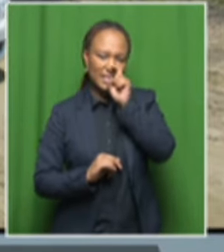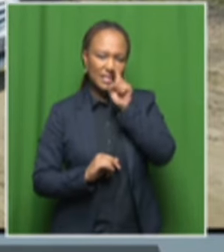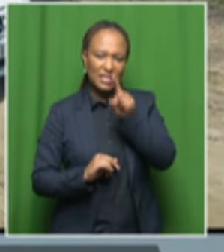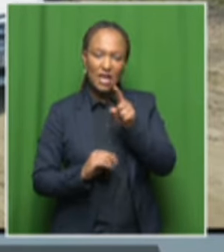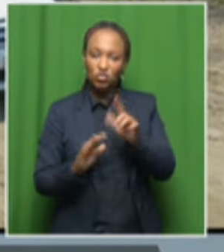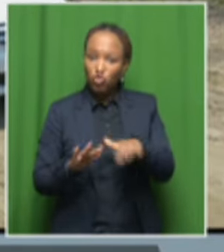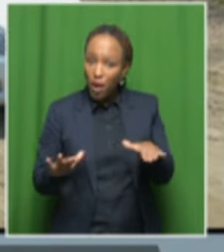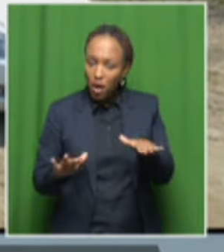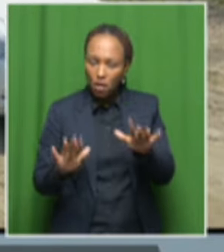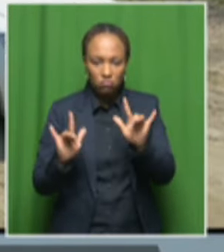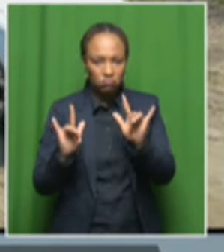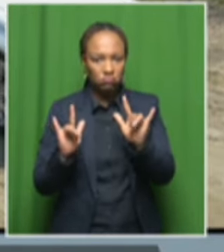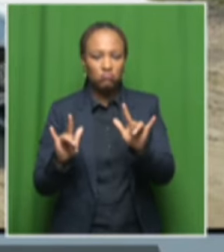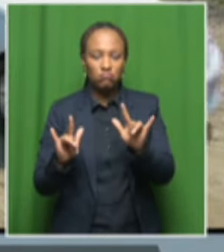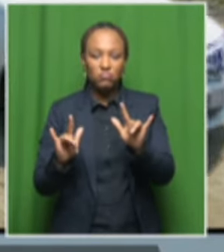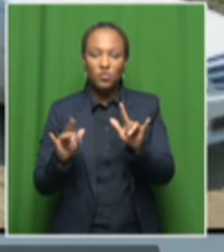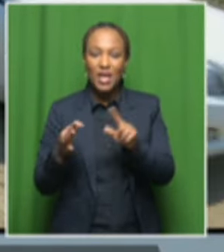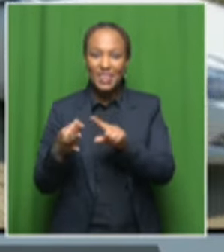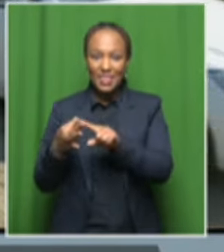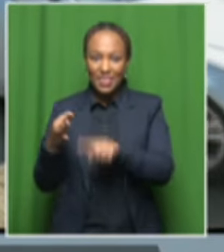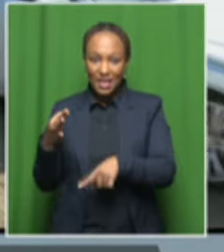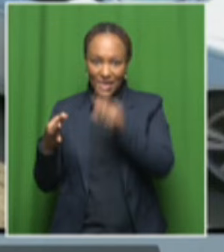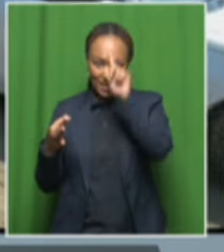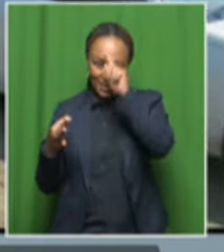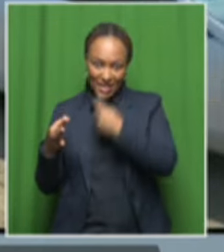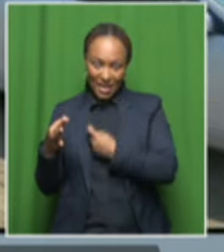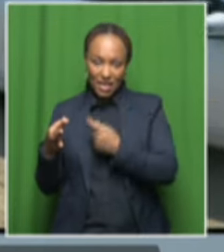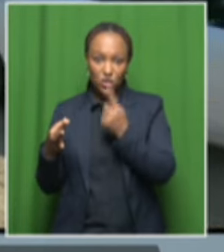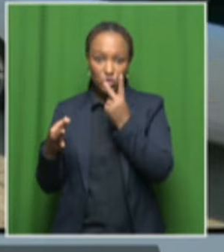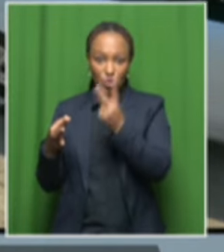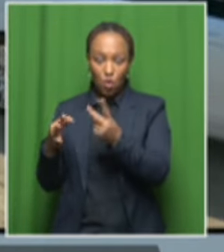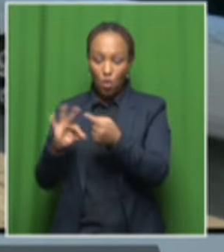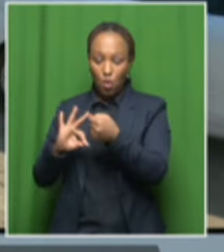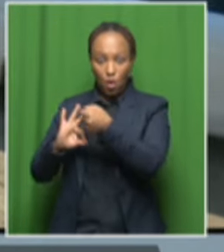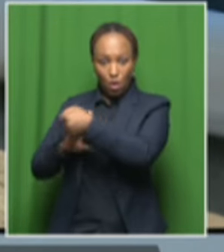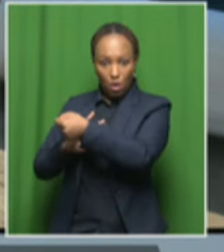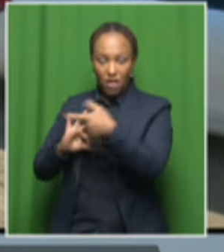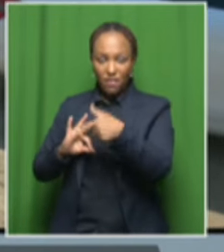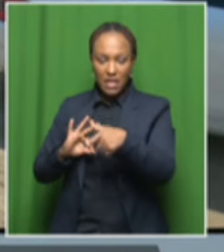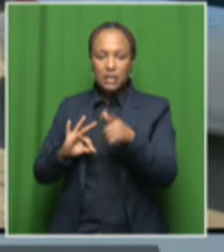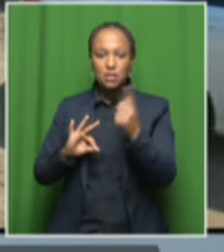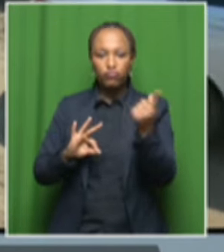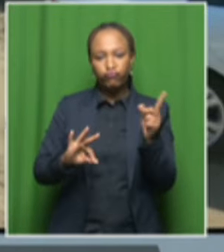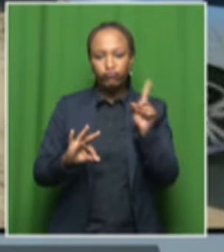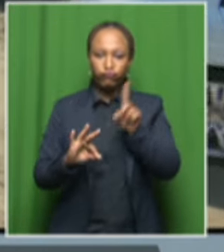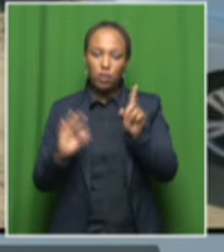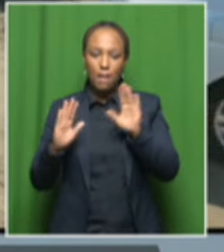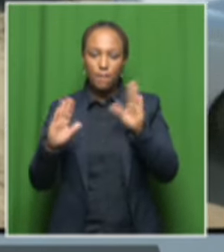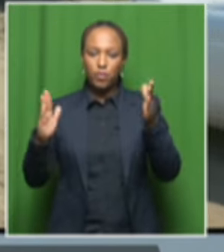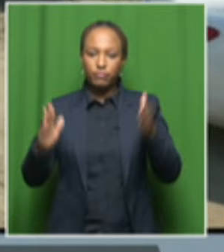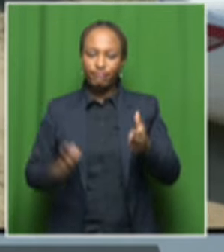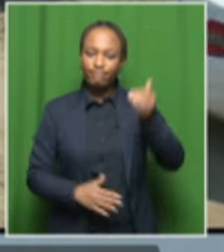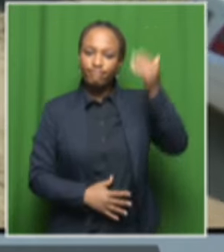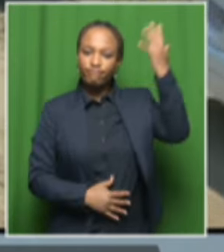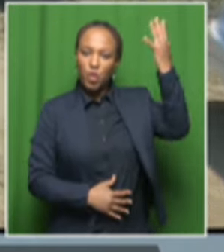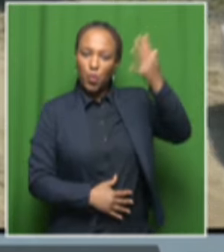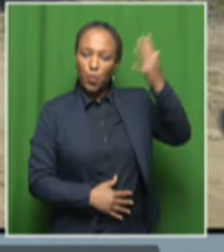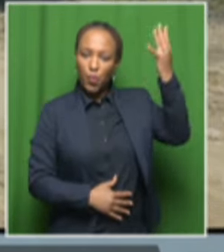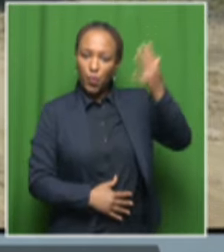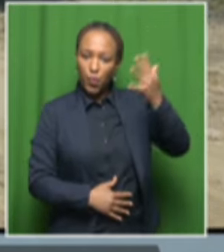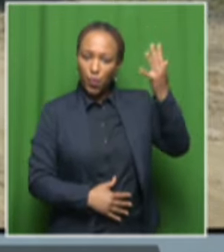his children. His three sons that you saw taken to the podium speaking